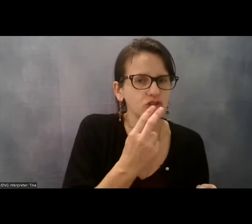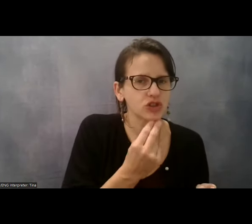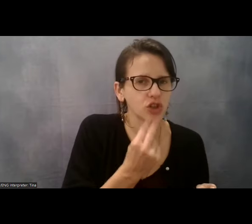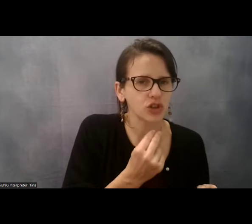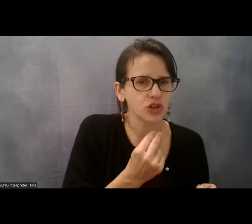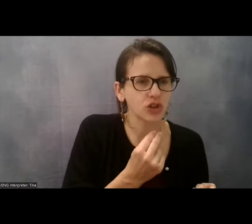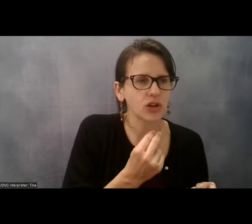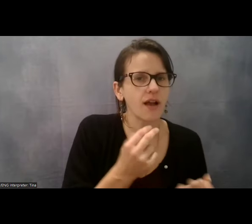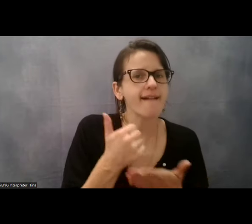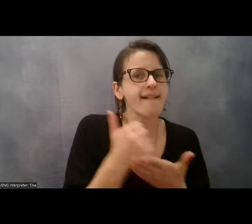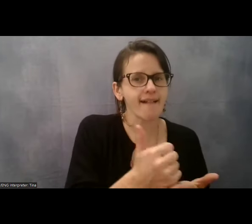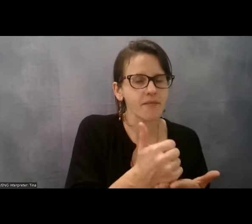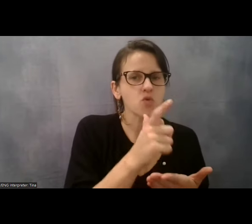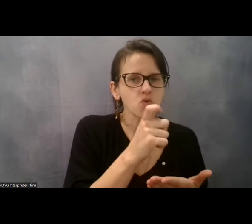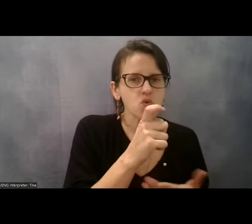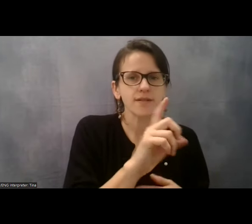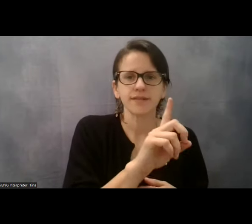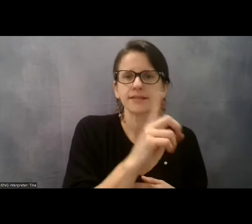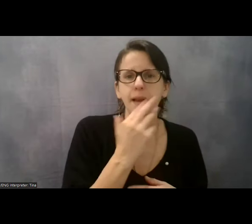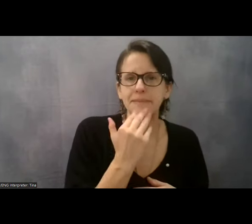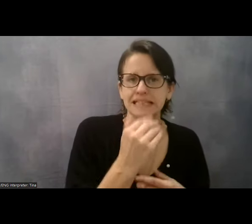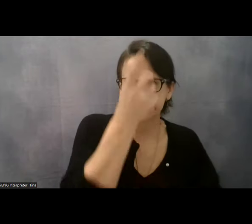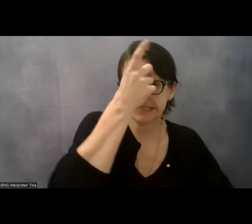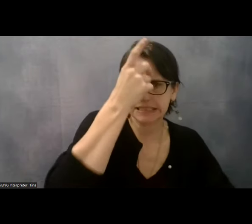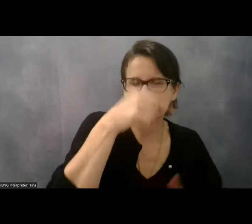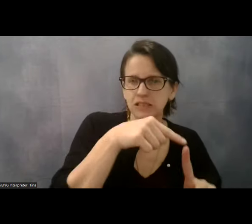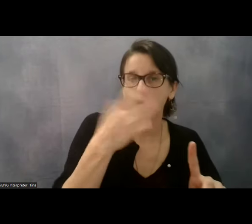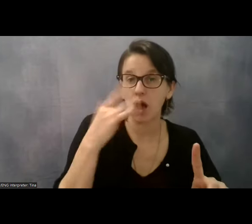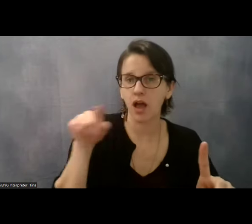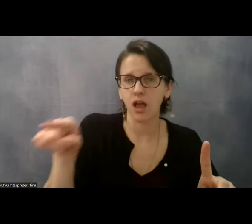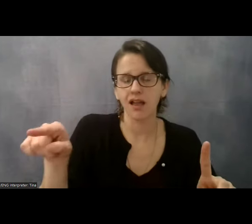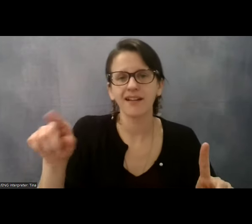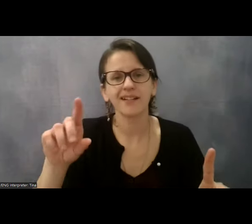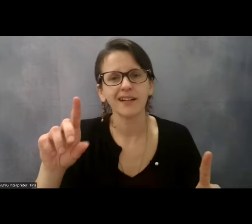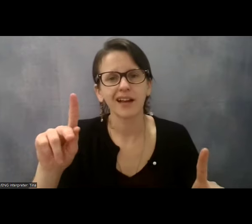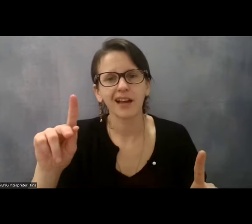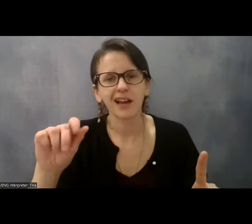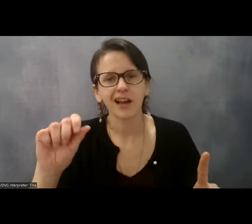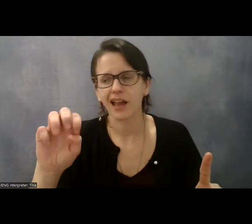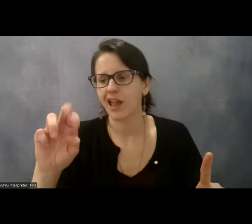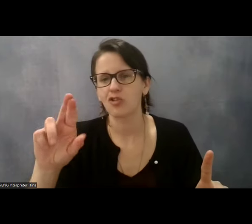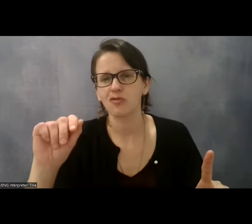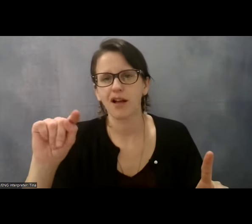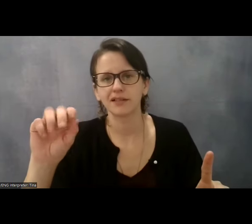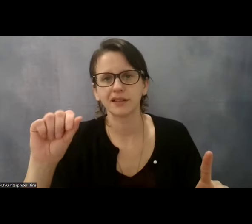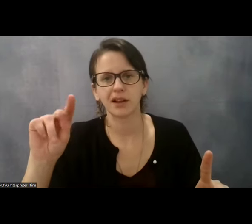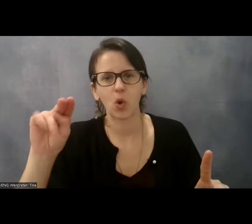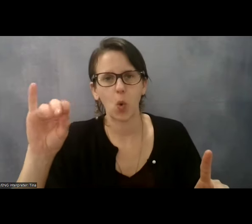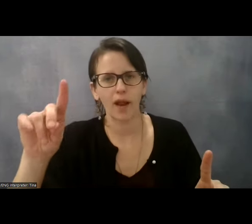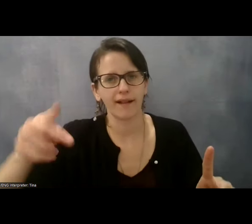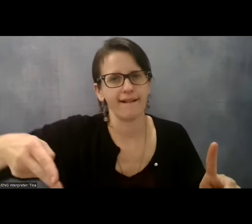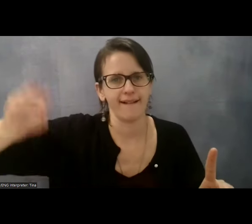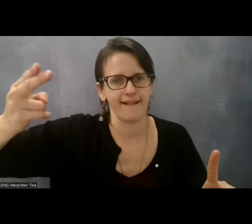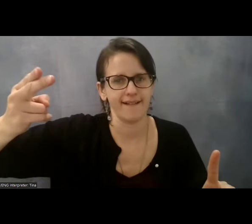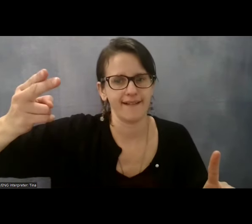carotenoid content. So lots of great things to love about carrots. And now I want to jump